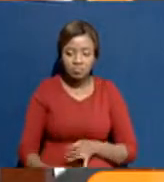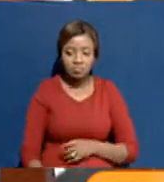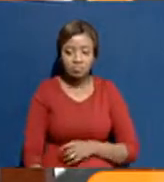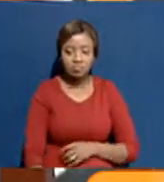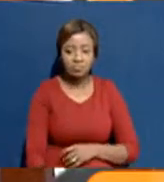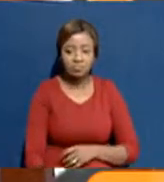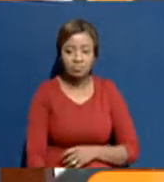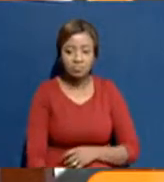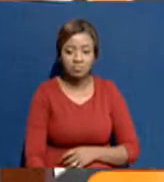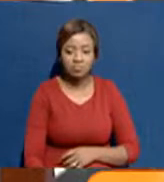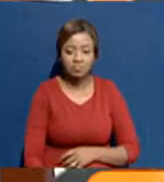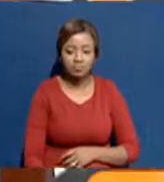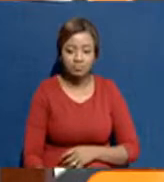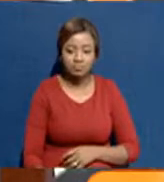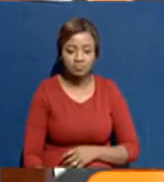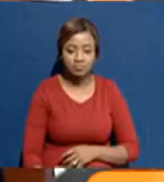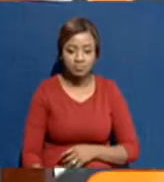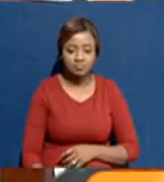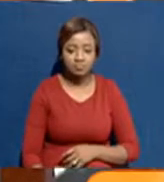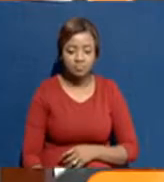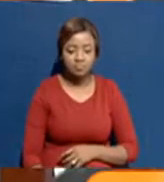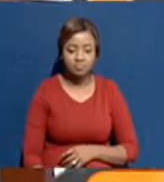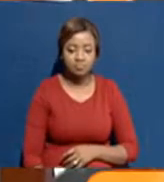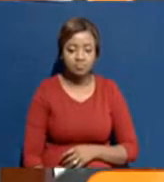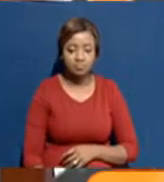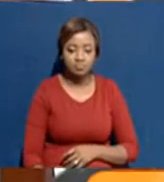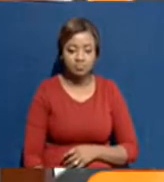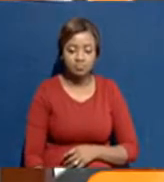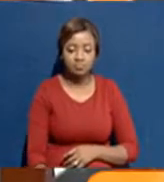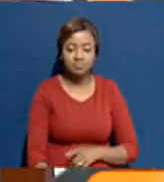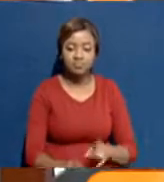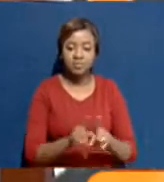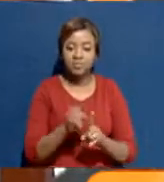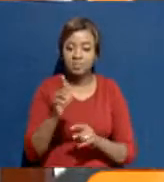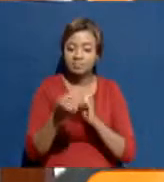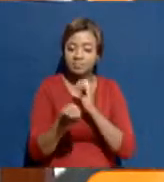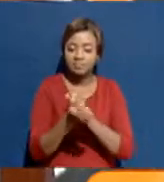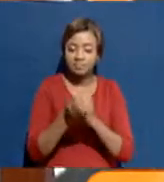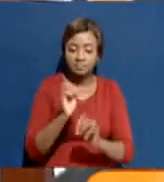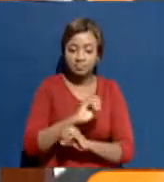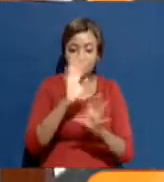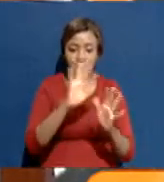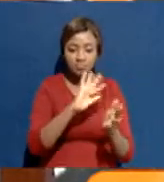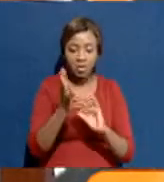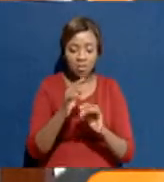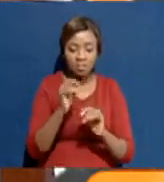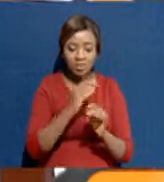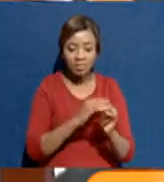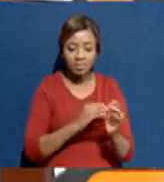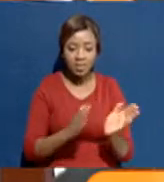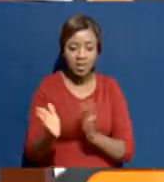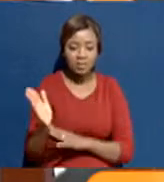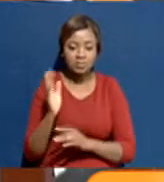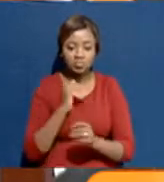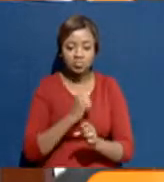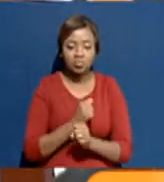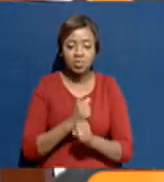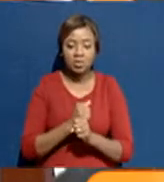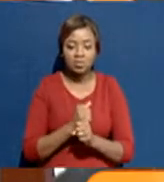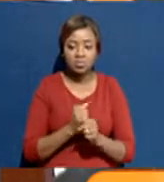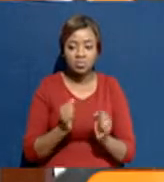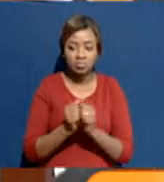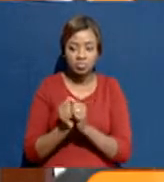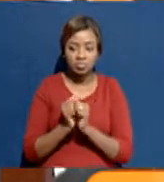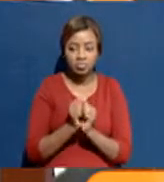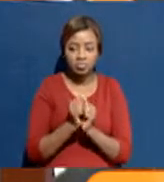was explaining very clearly how it's going to work, the technology. And I even called Ezra Chiloba, who was the CEO, and told